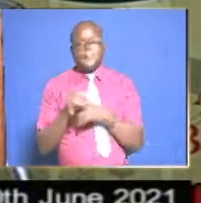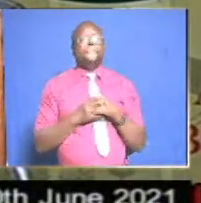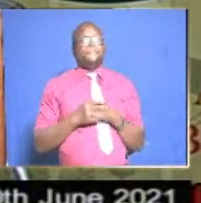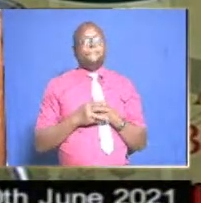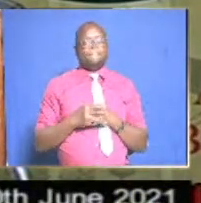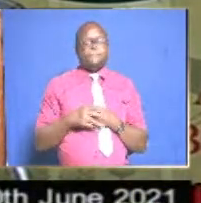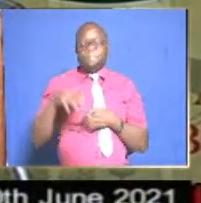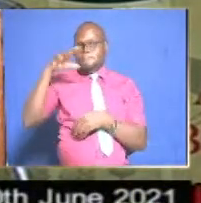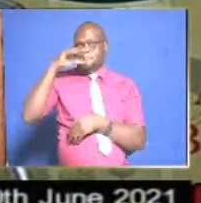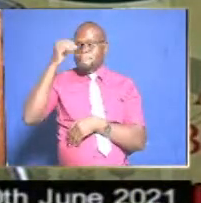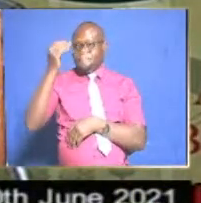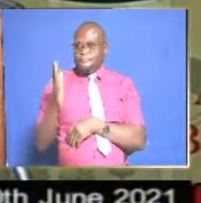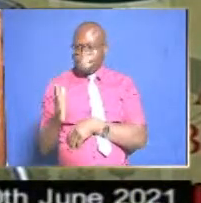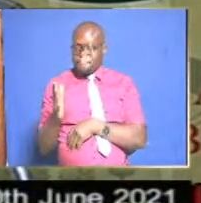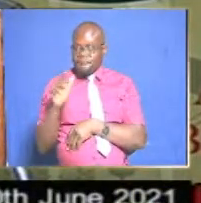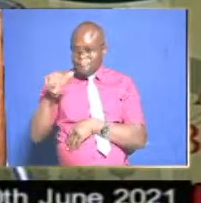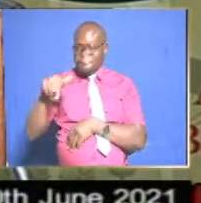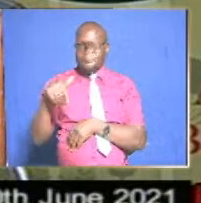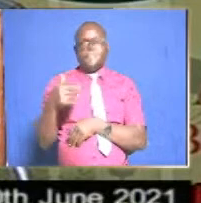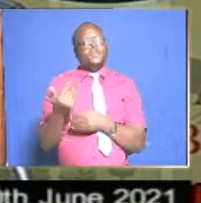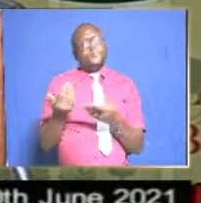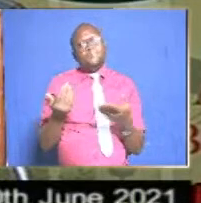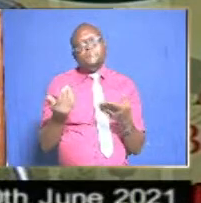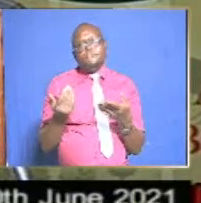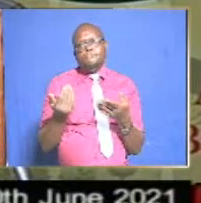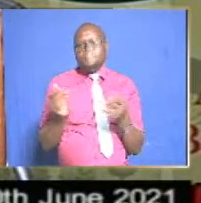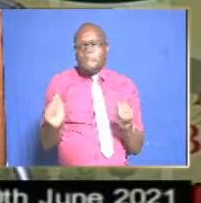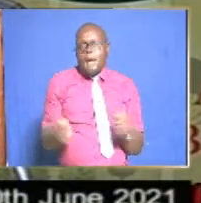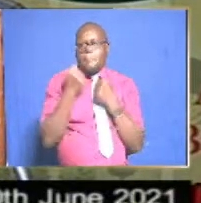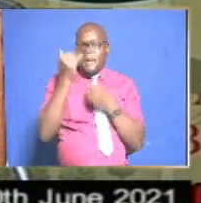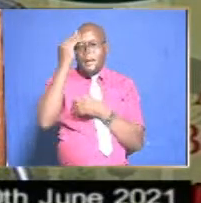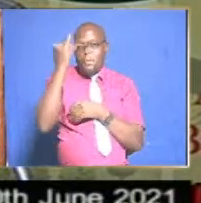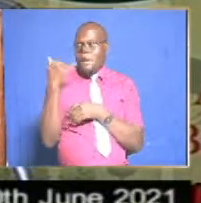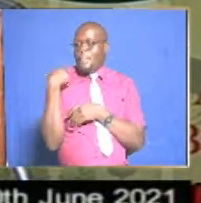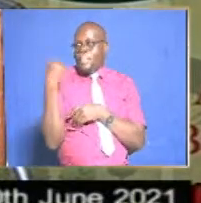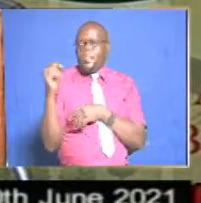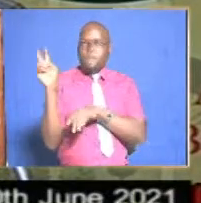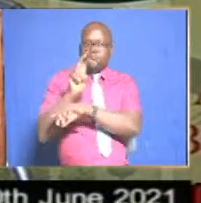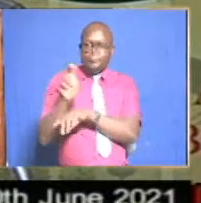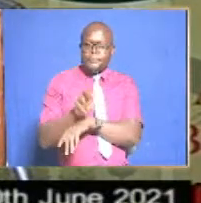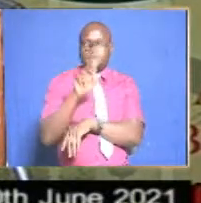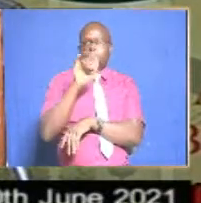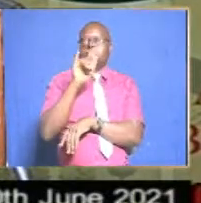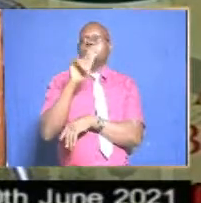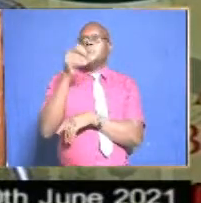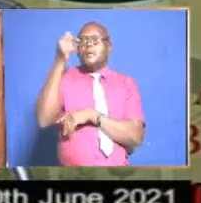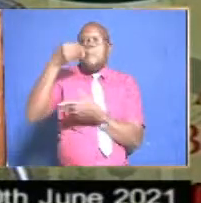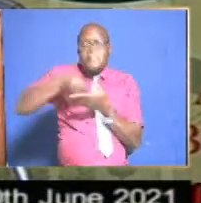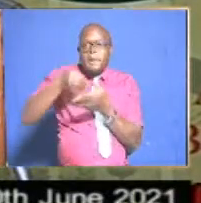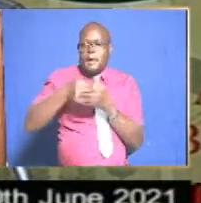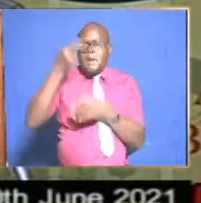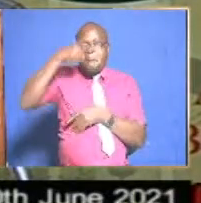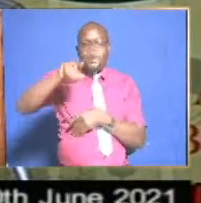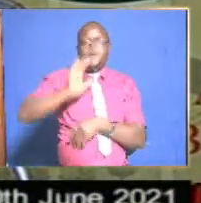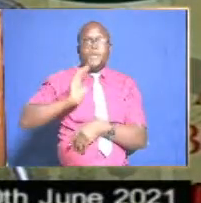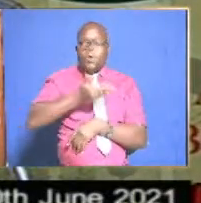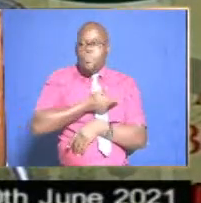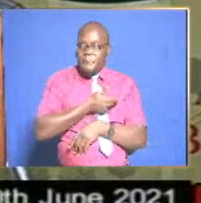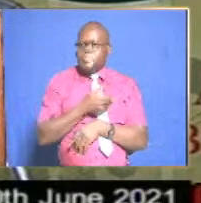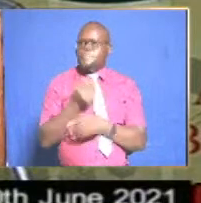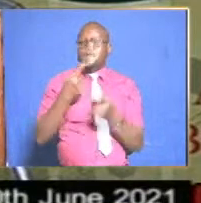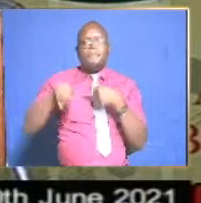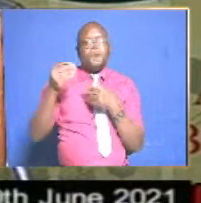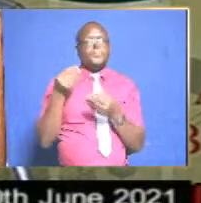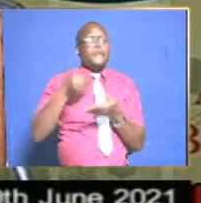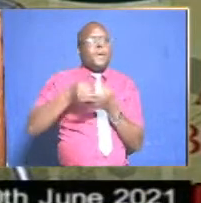Speaker, this growth outlook is affirmed by the recent surveys by the Monetary Policy Committee, revealing a general optimism about